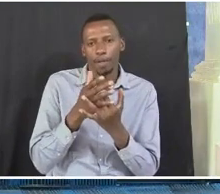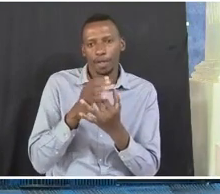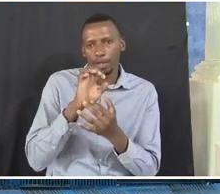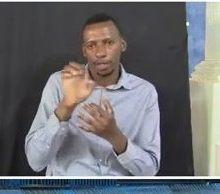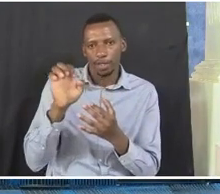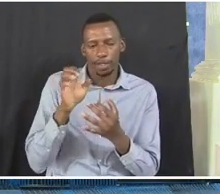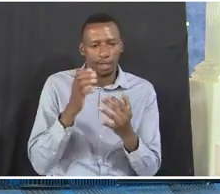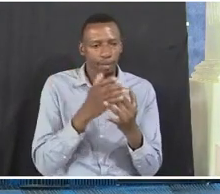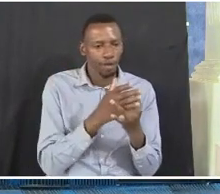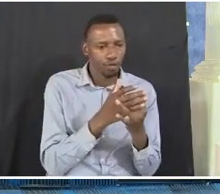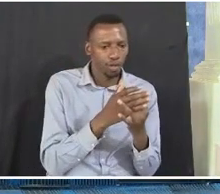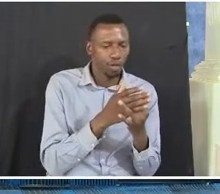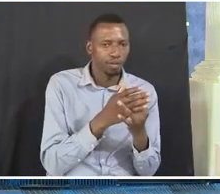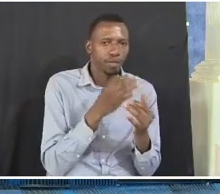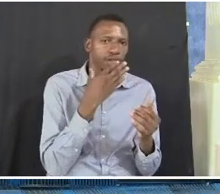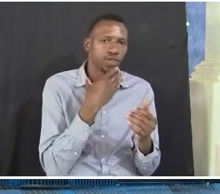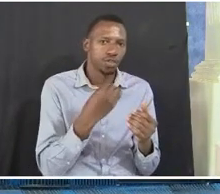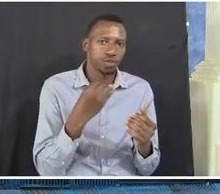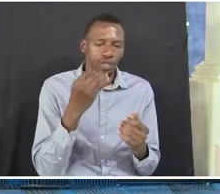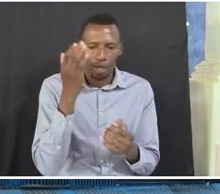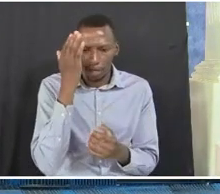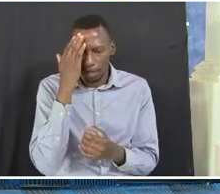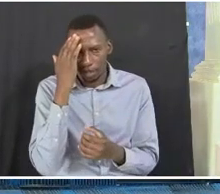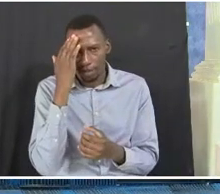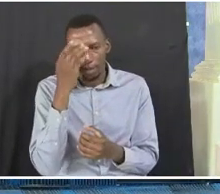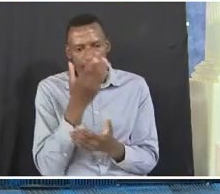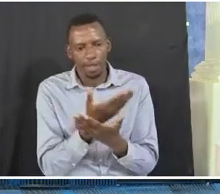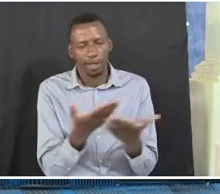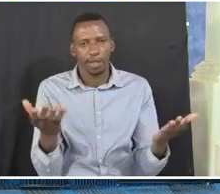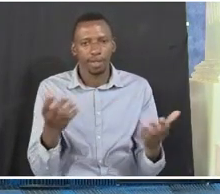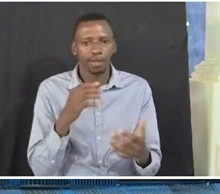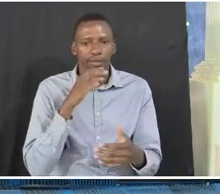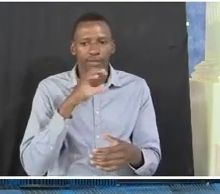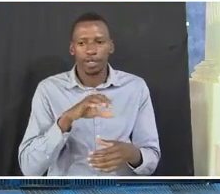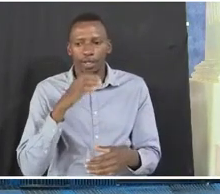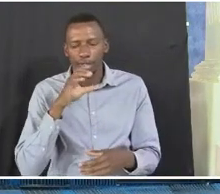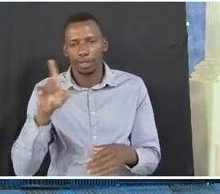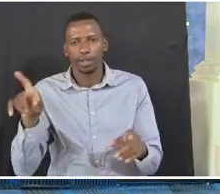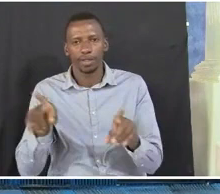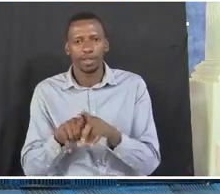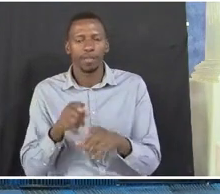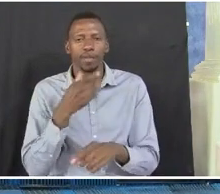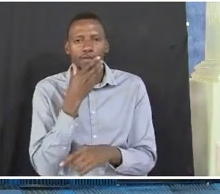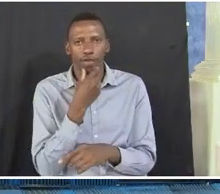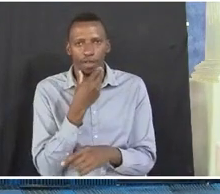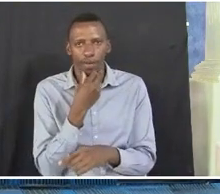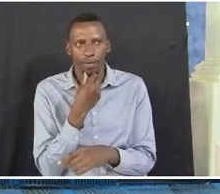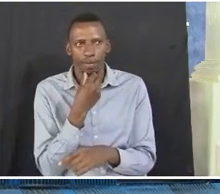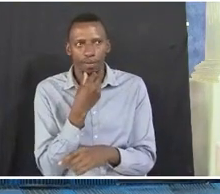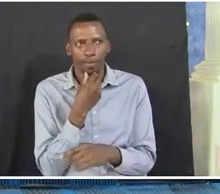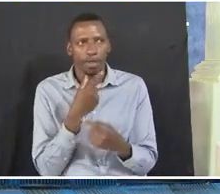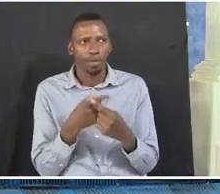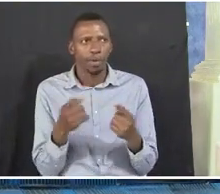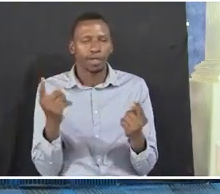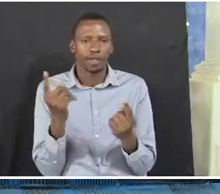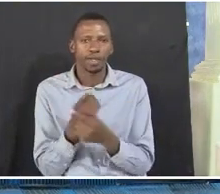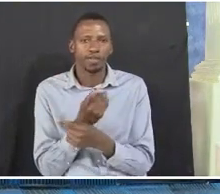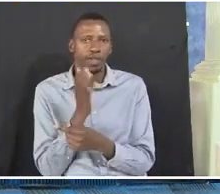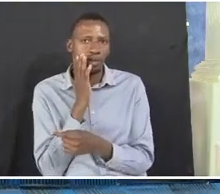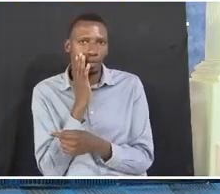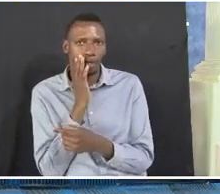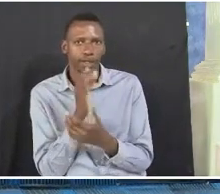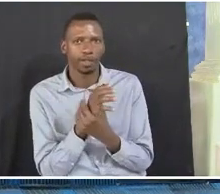Arabs. These are the sons of one of the same father. They are the sons of Abraham, but of different mothers.